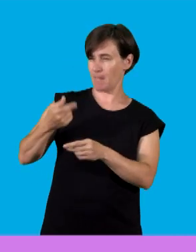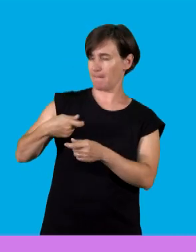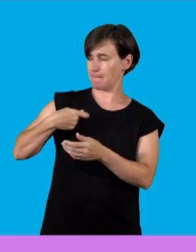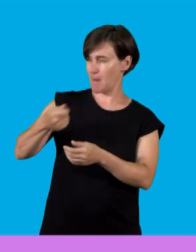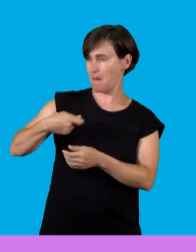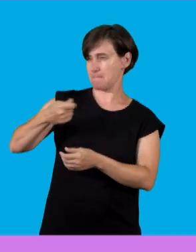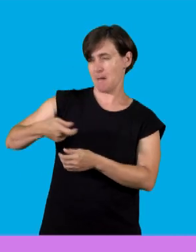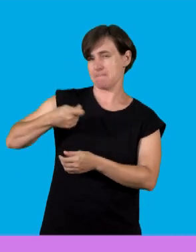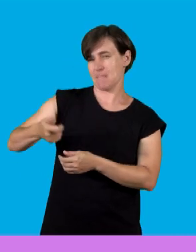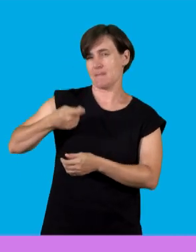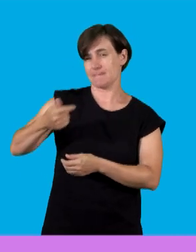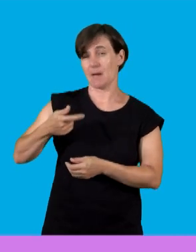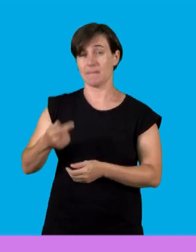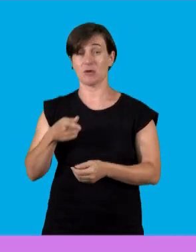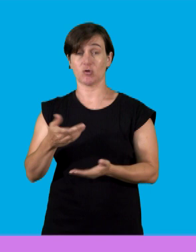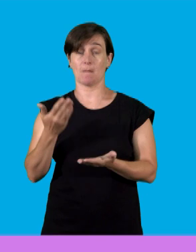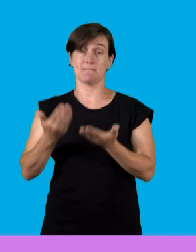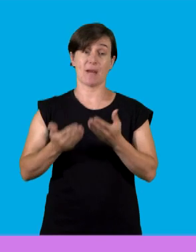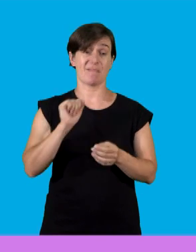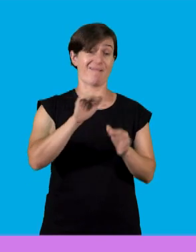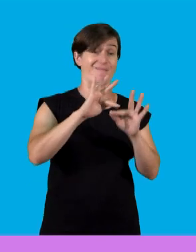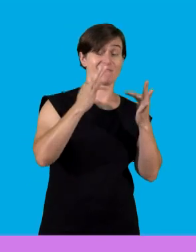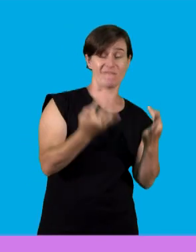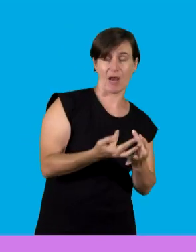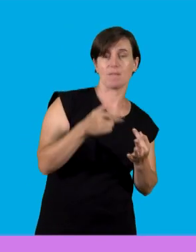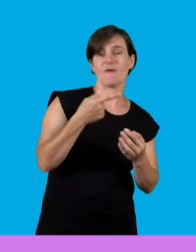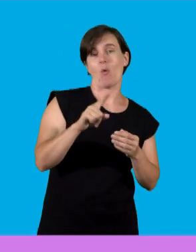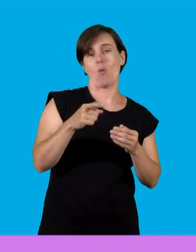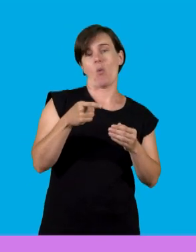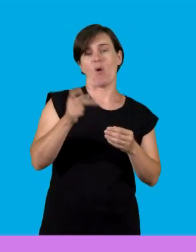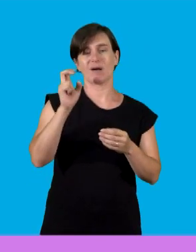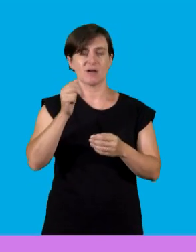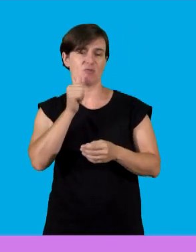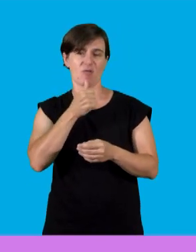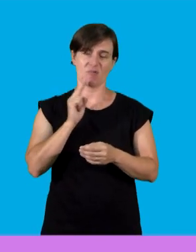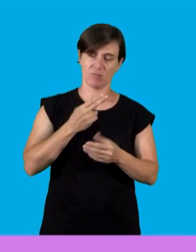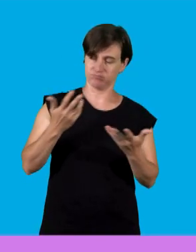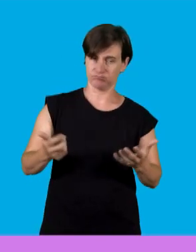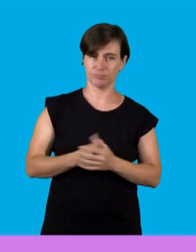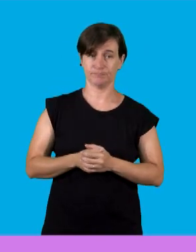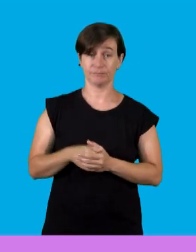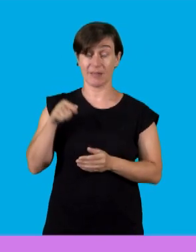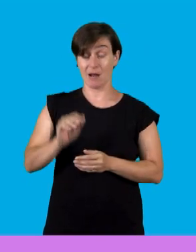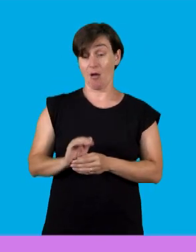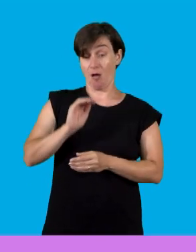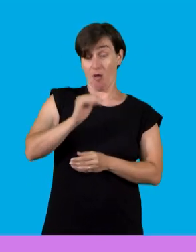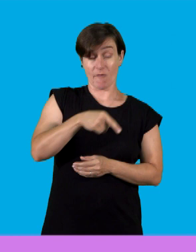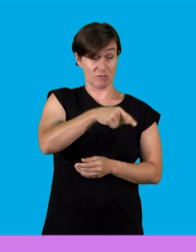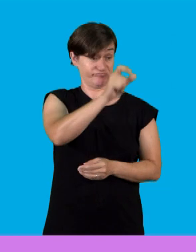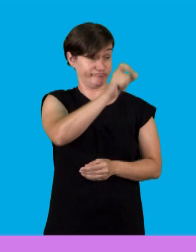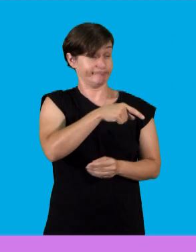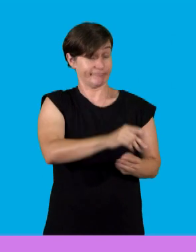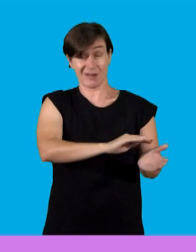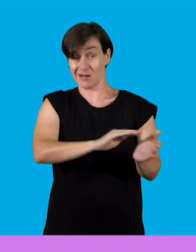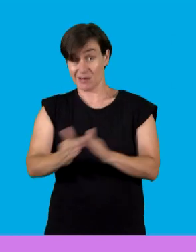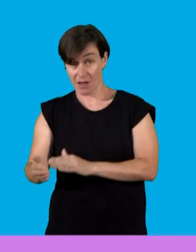fund covering members of a family or extended family. Then what is important here? After the death of a